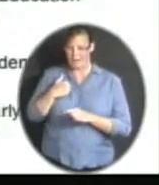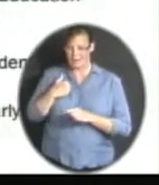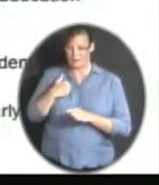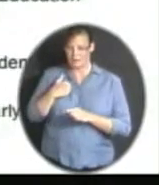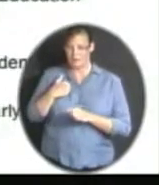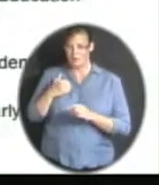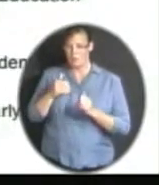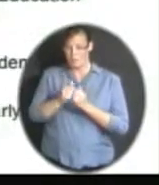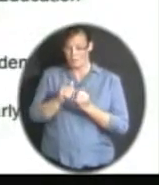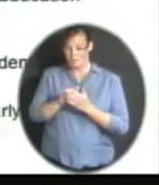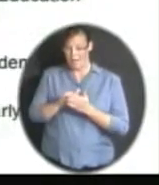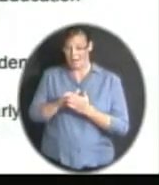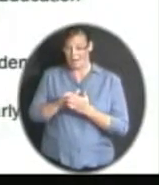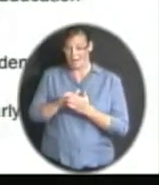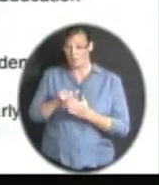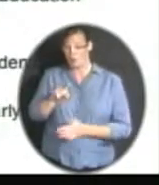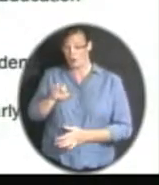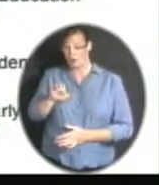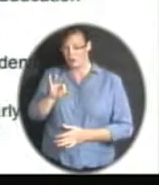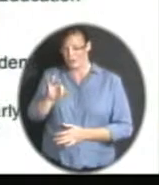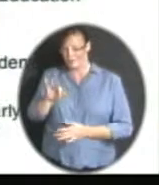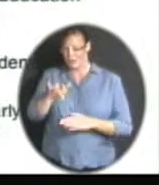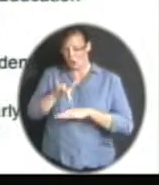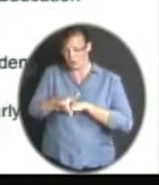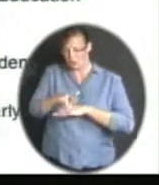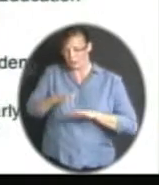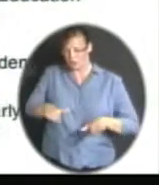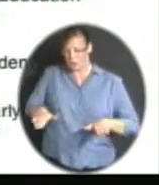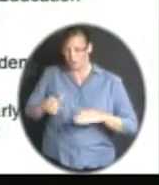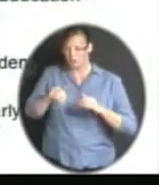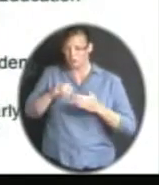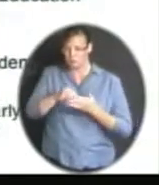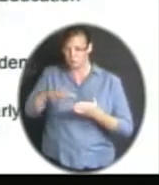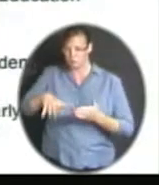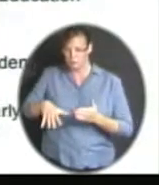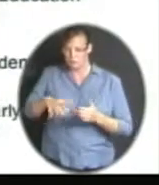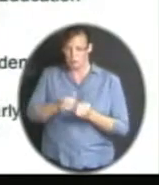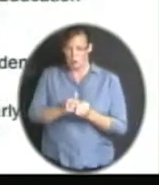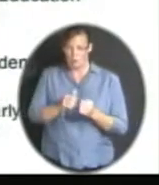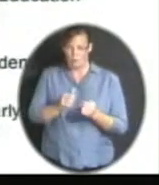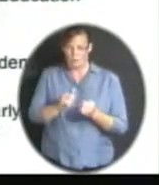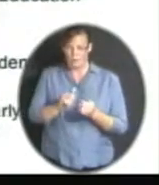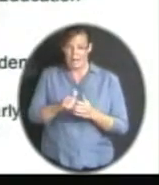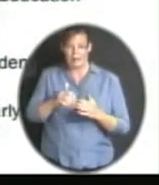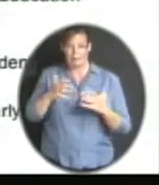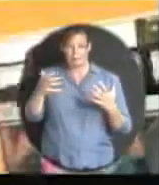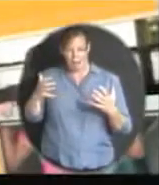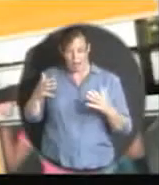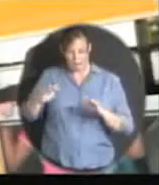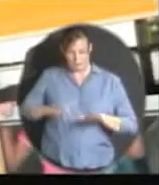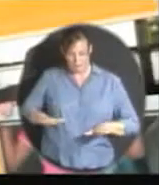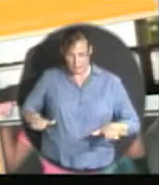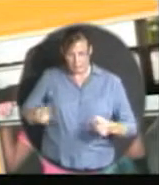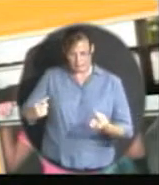that, 119 early childhood students. So a lot of little ones came to us this summer.